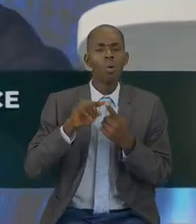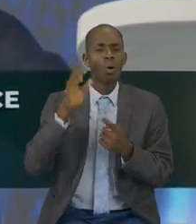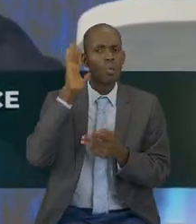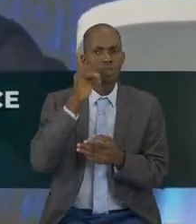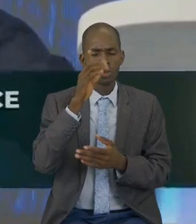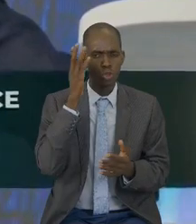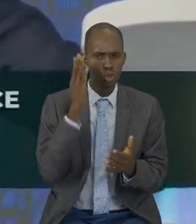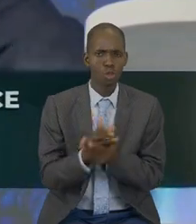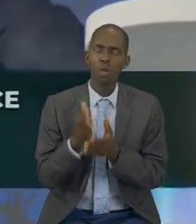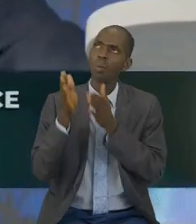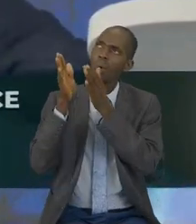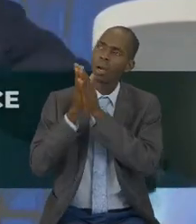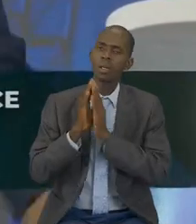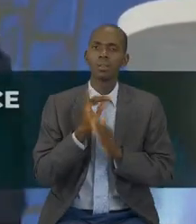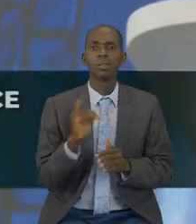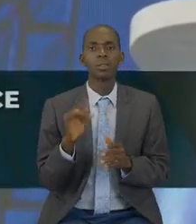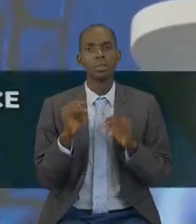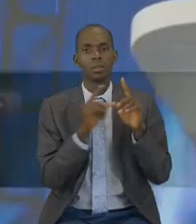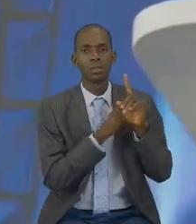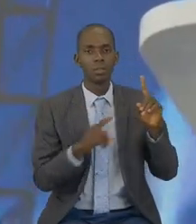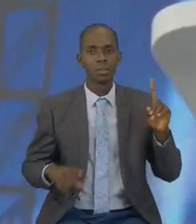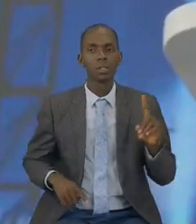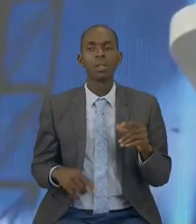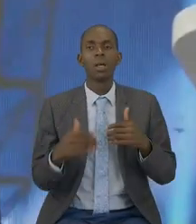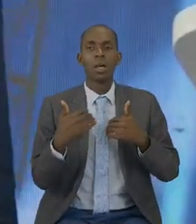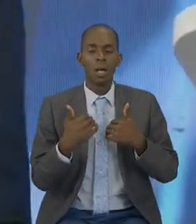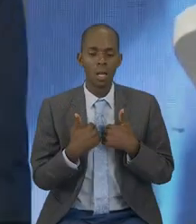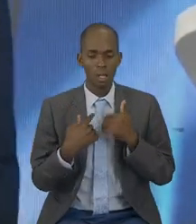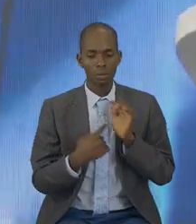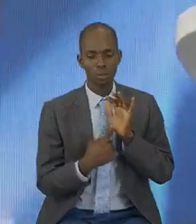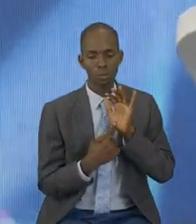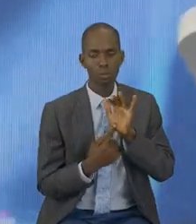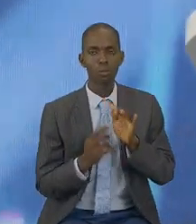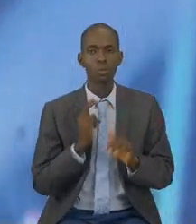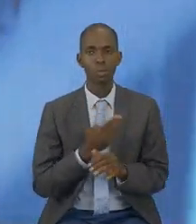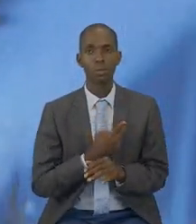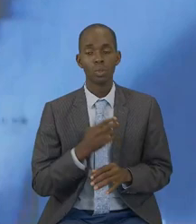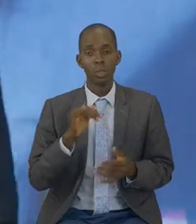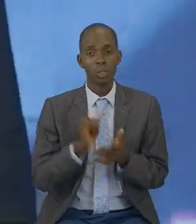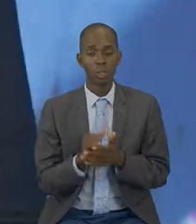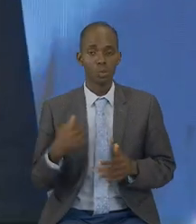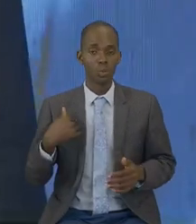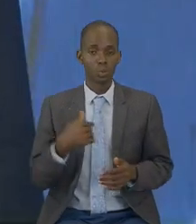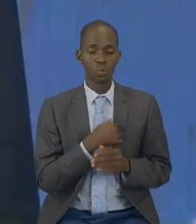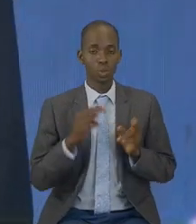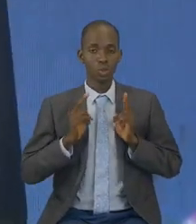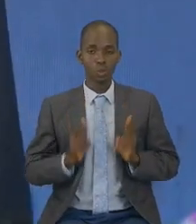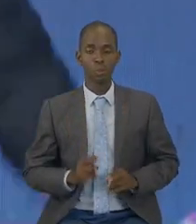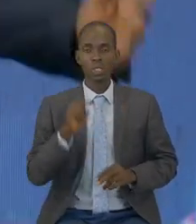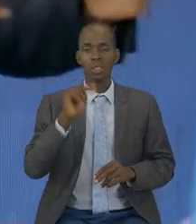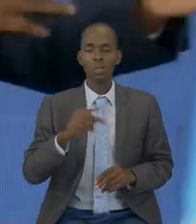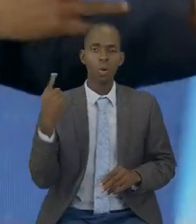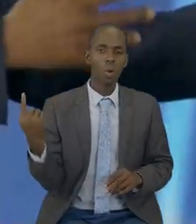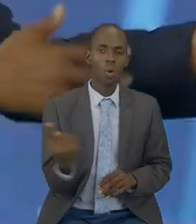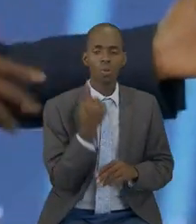you stop praying? The Lord has showed us men ought always to pray and not to